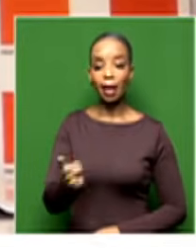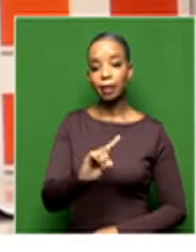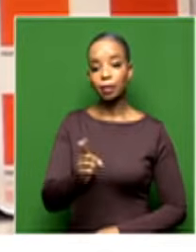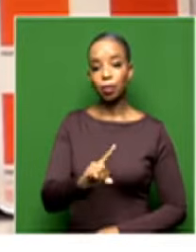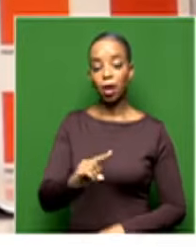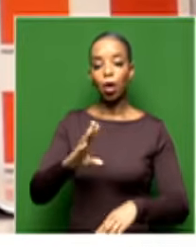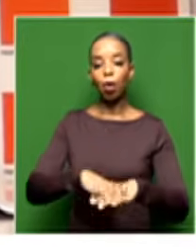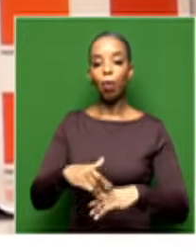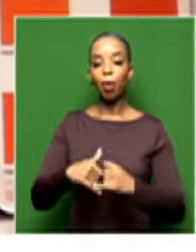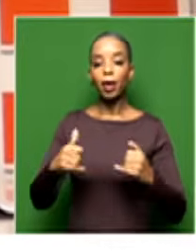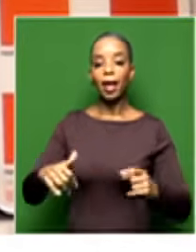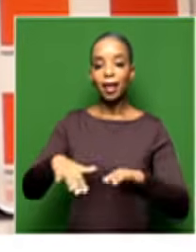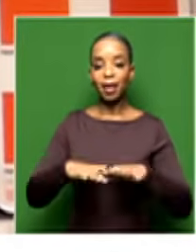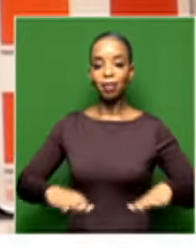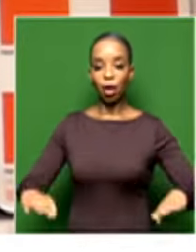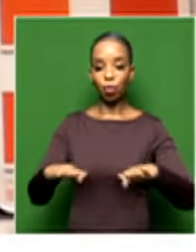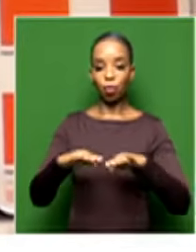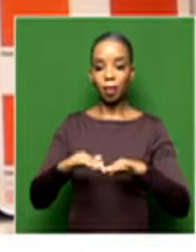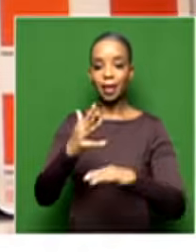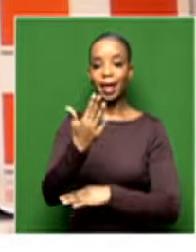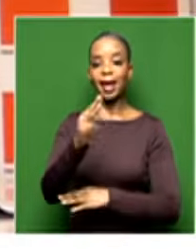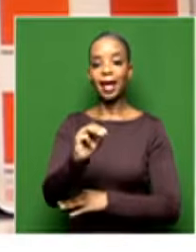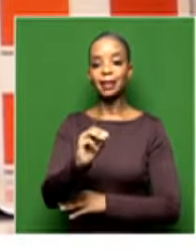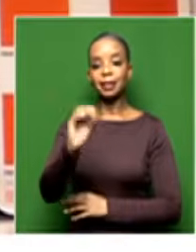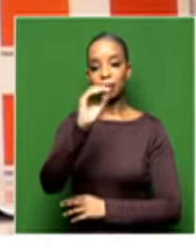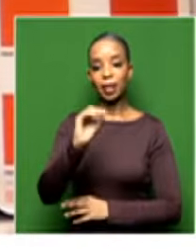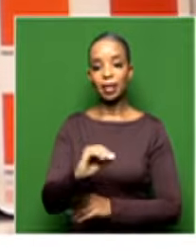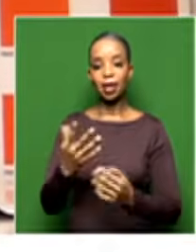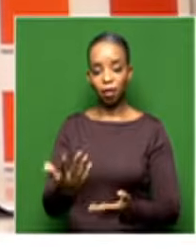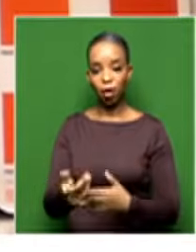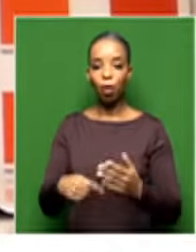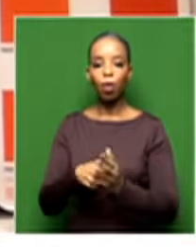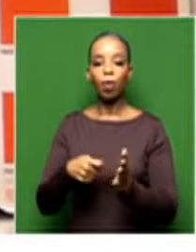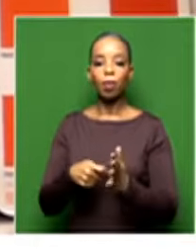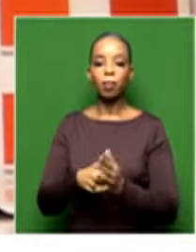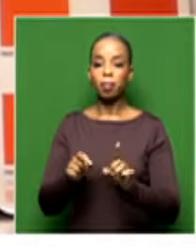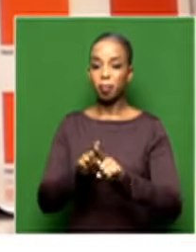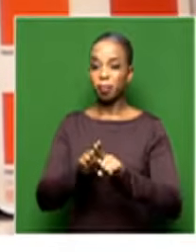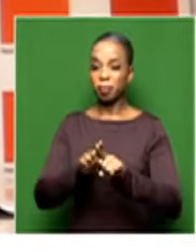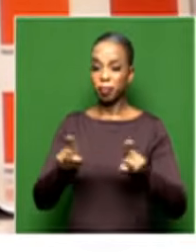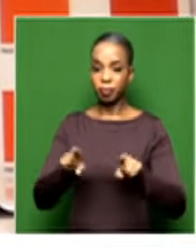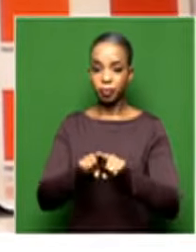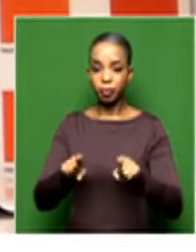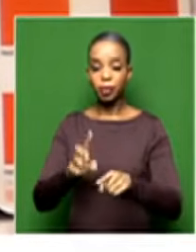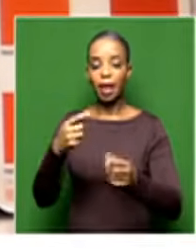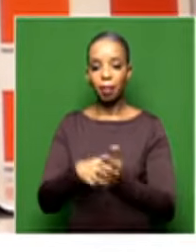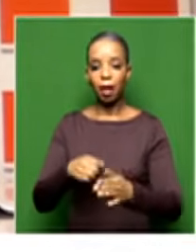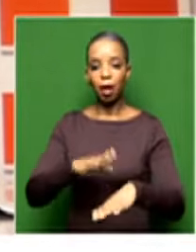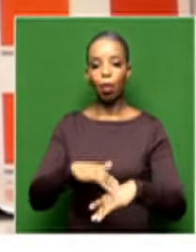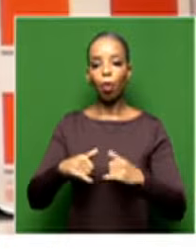online environment, 90% of consumers want great photography. That is the reason why they buy